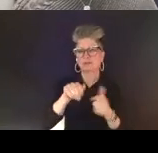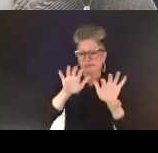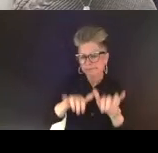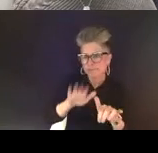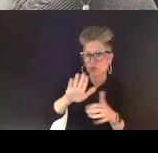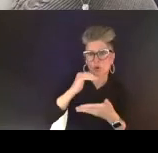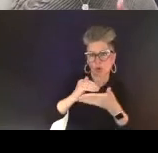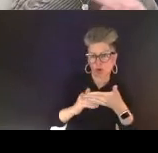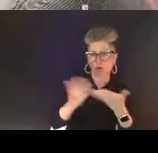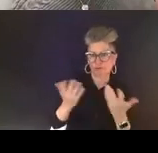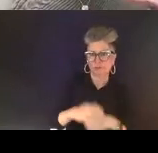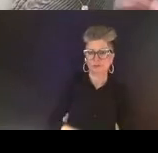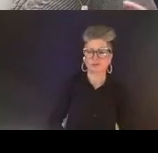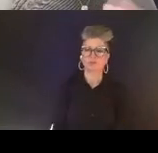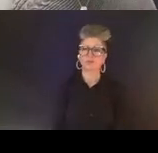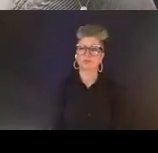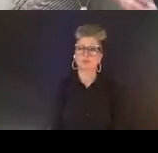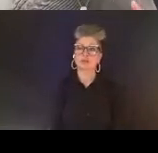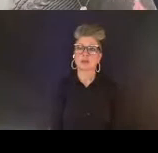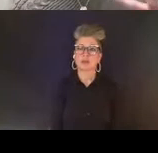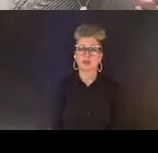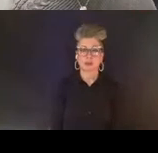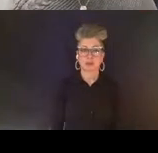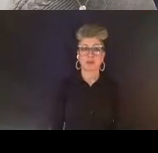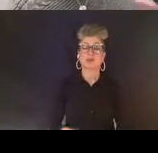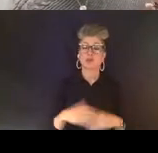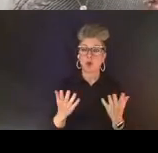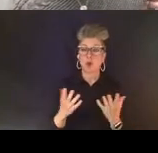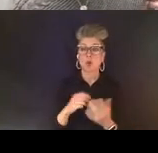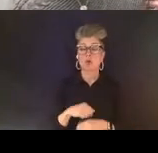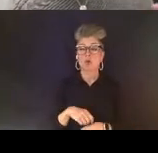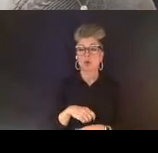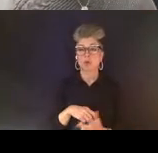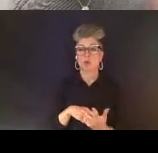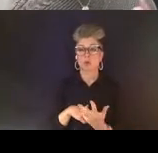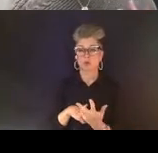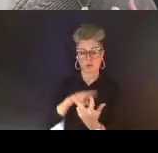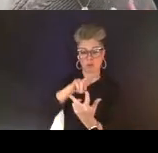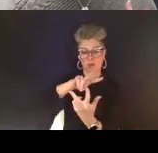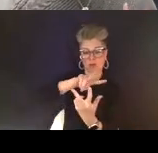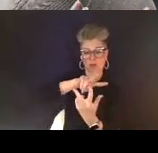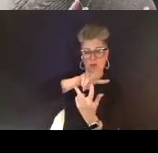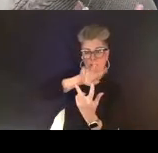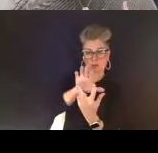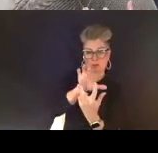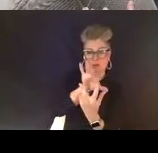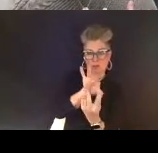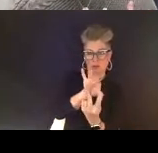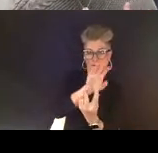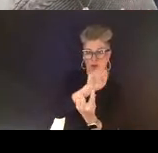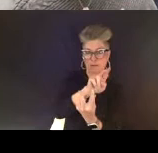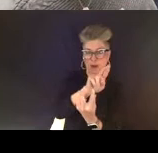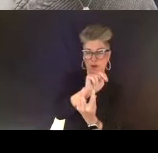Okay, so in those two different ways of working, so the mRNA technology and then